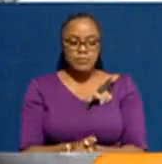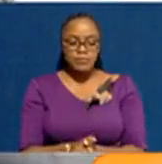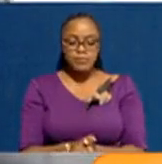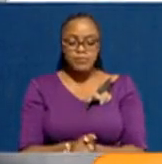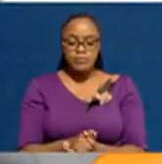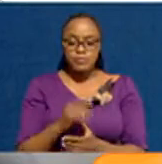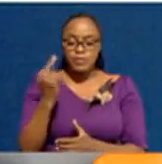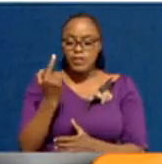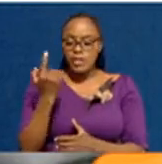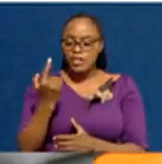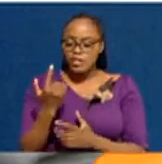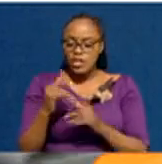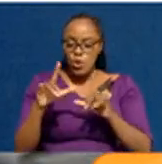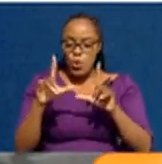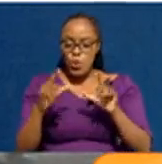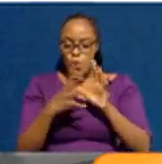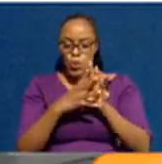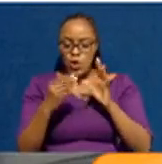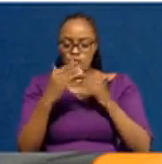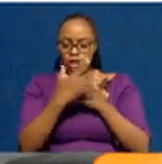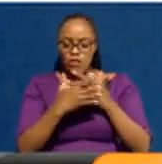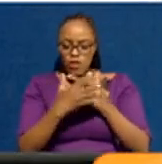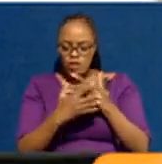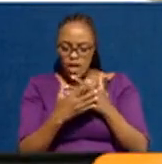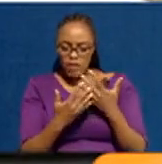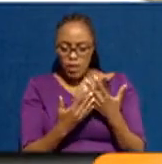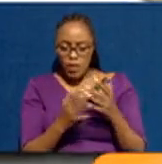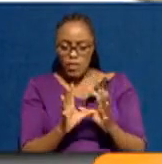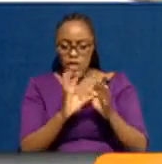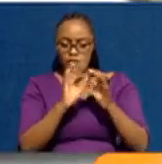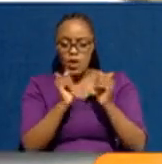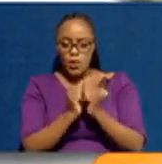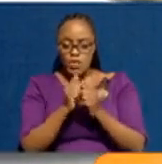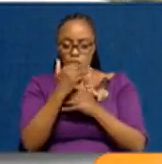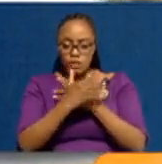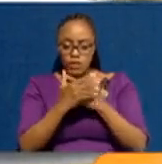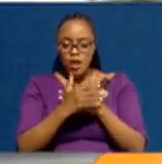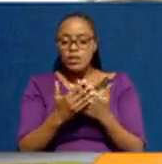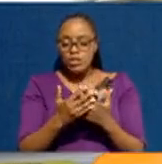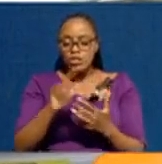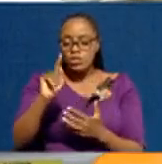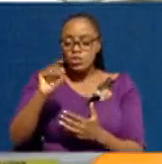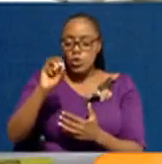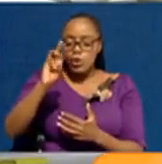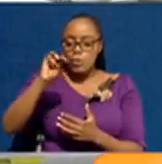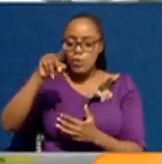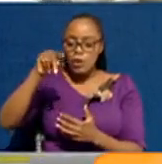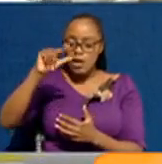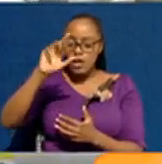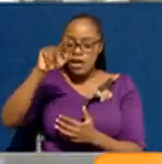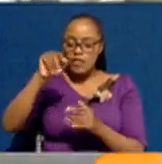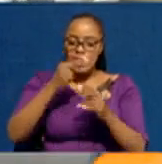The single photon emission computed tomography in combination with the computed tomography, otherwise known as